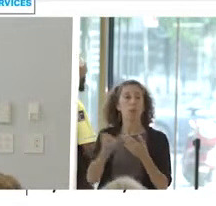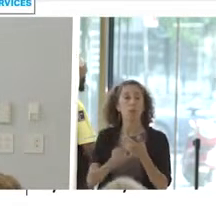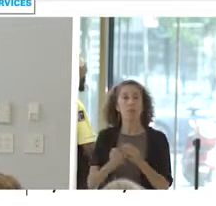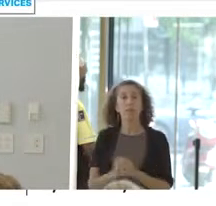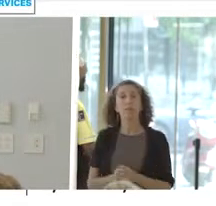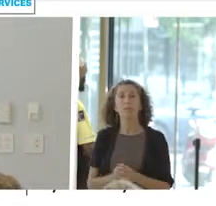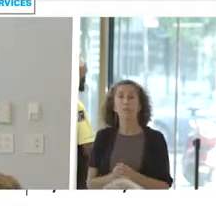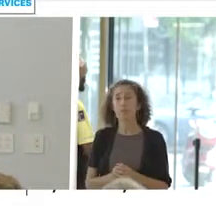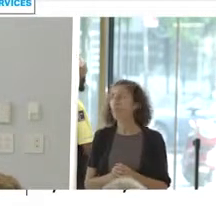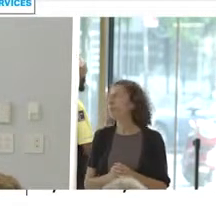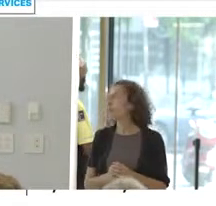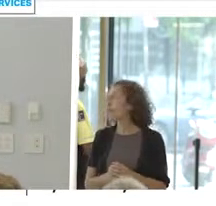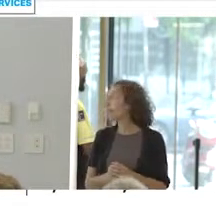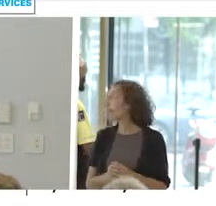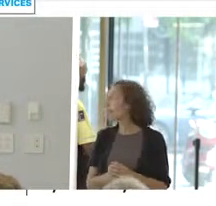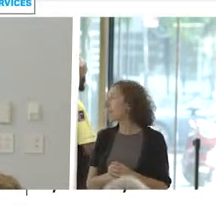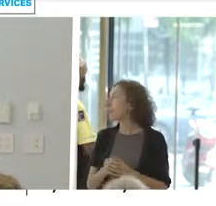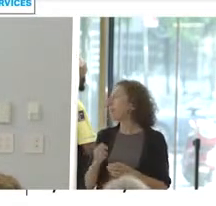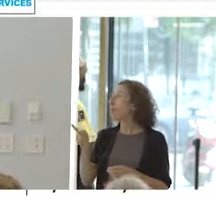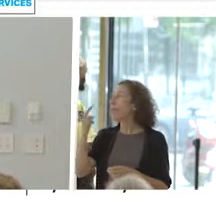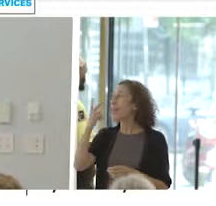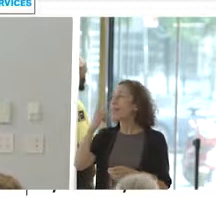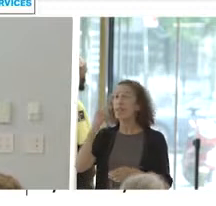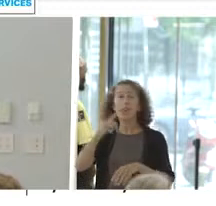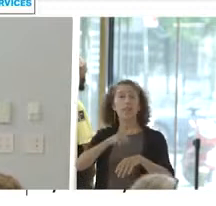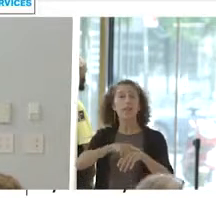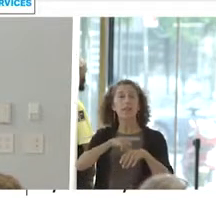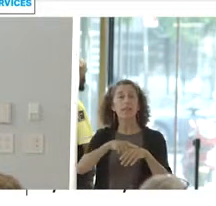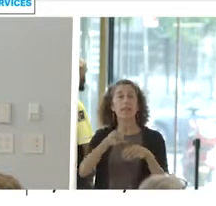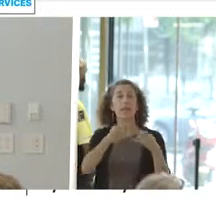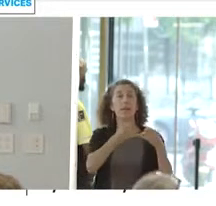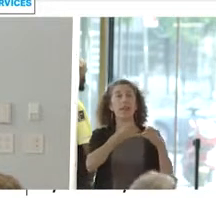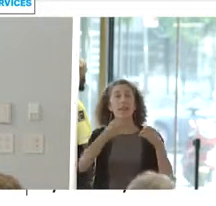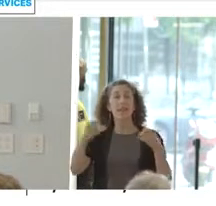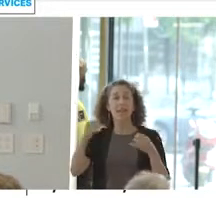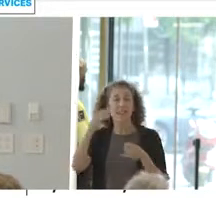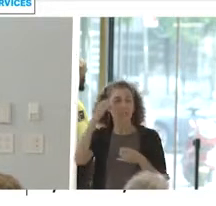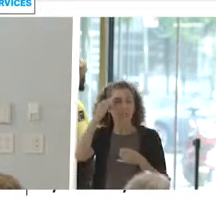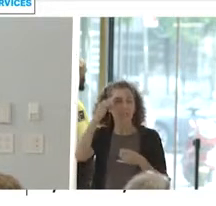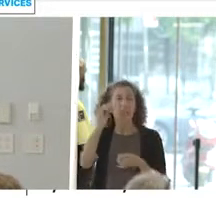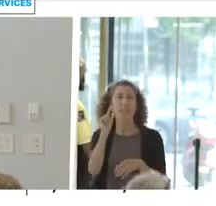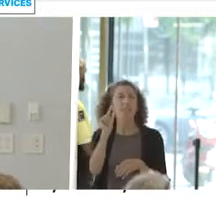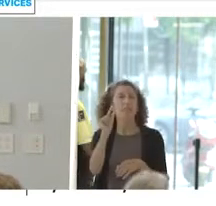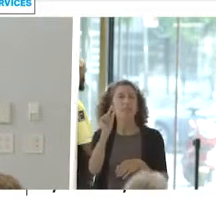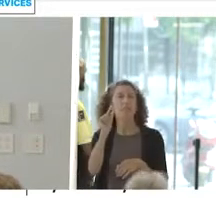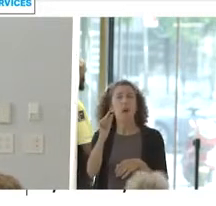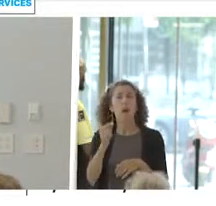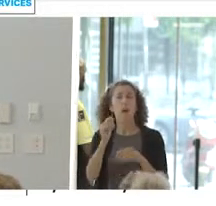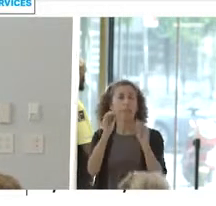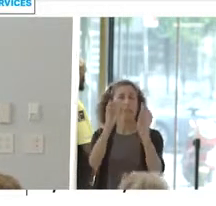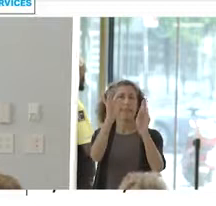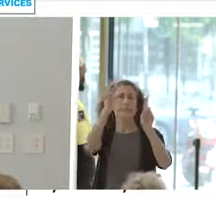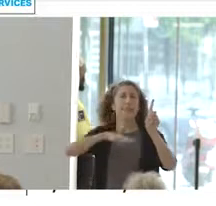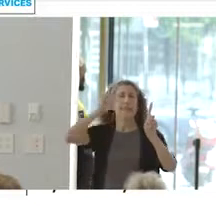So I'm not going to go through this timeline in terrific detail because I realize it's small and a little bit busy on the